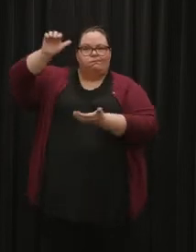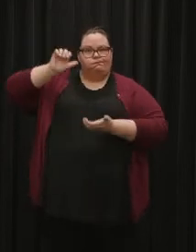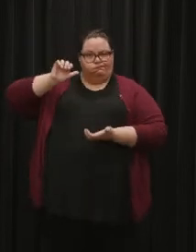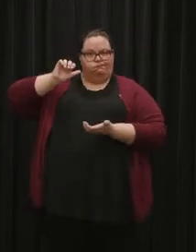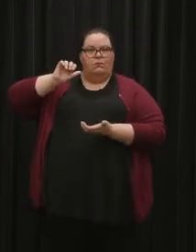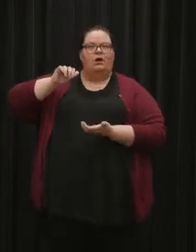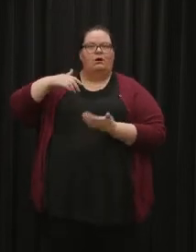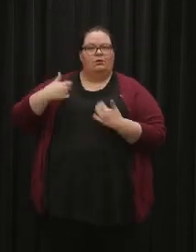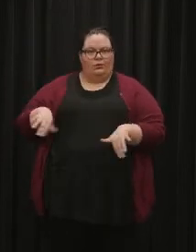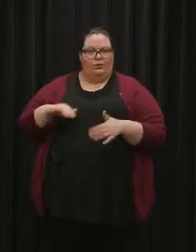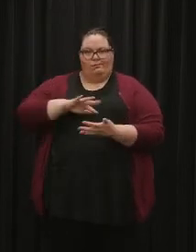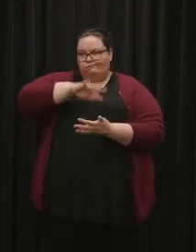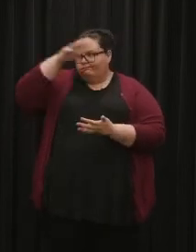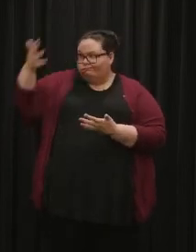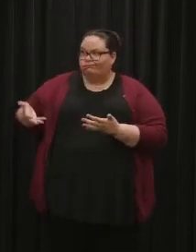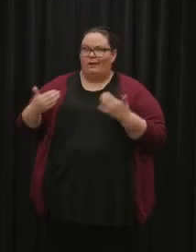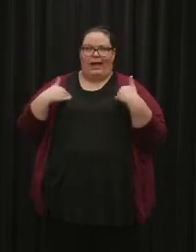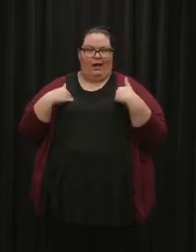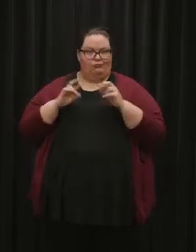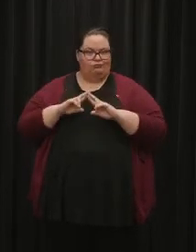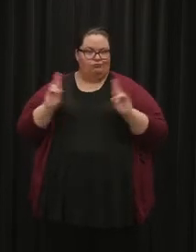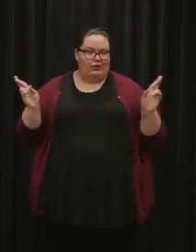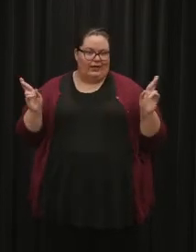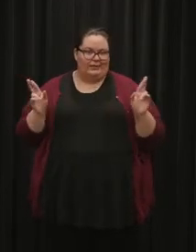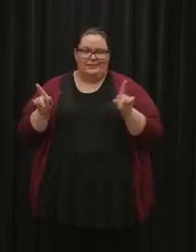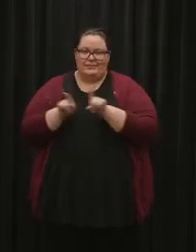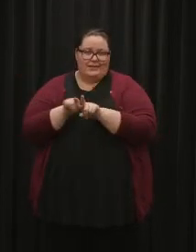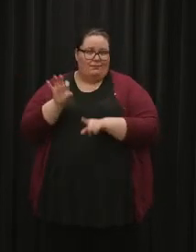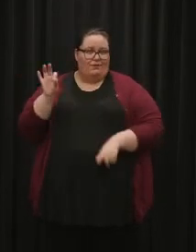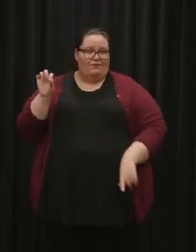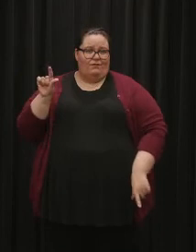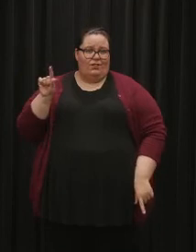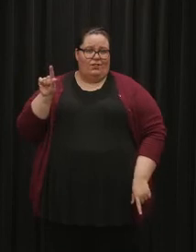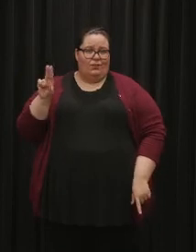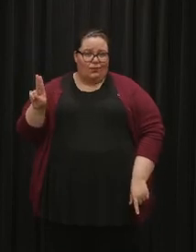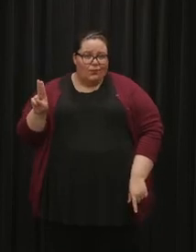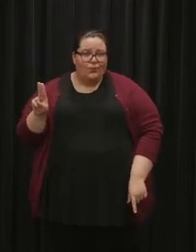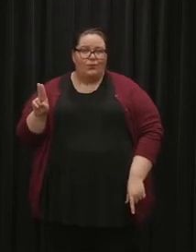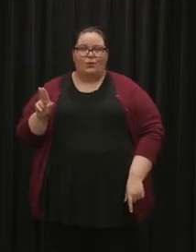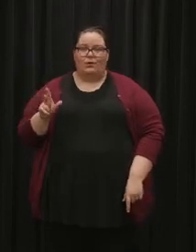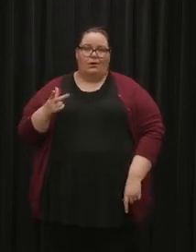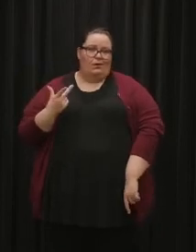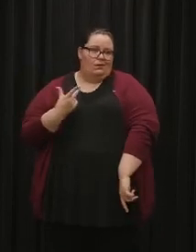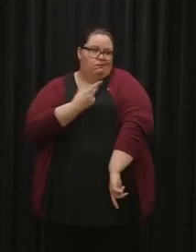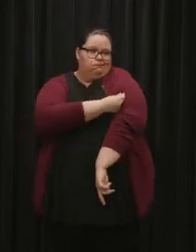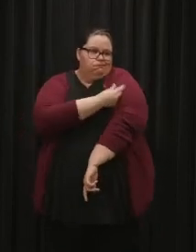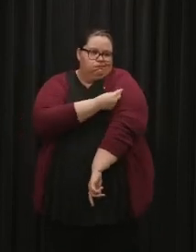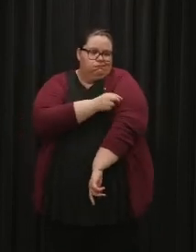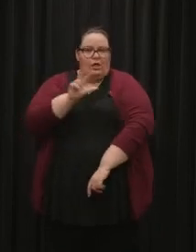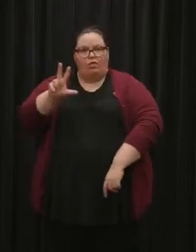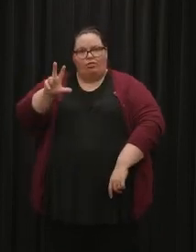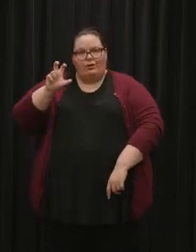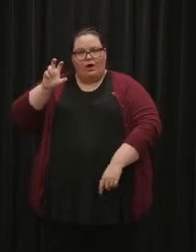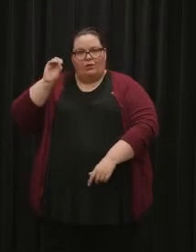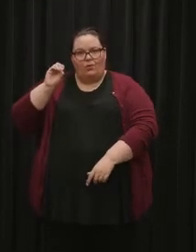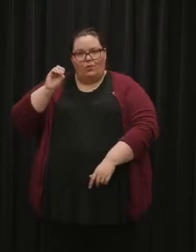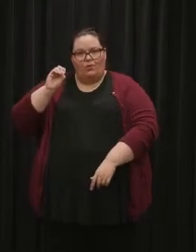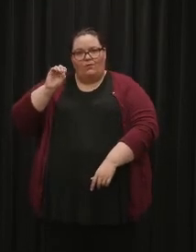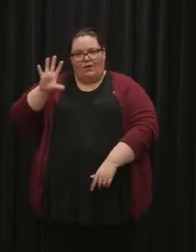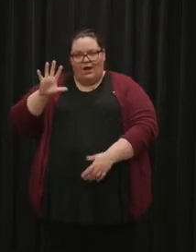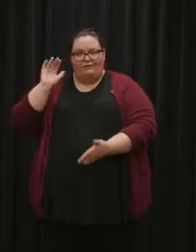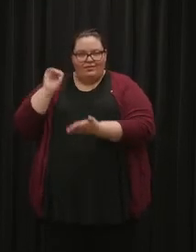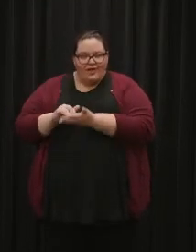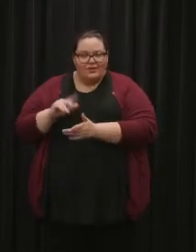be available in much, much larger quantities. And so much like the flu vaccine rollout, where we vaccinate 350,000 people within a